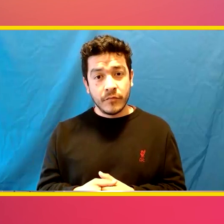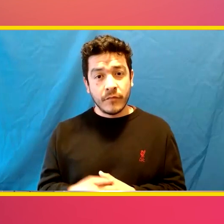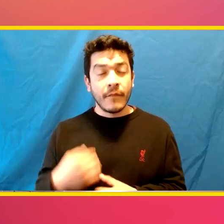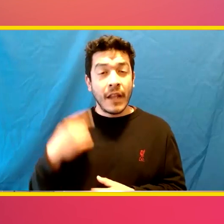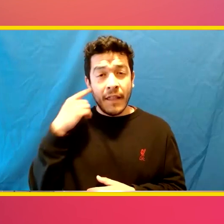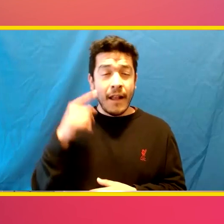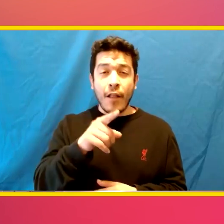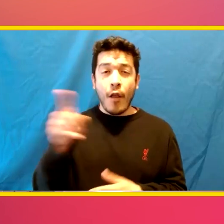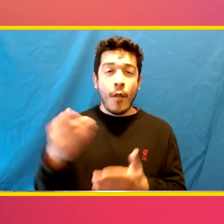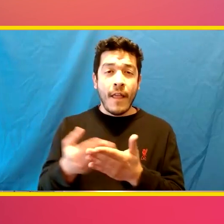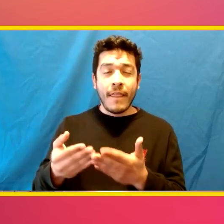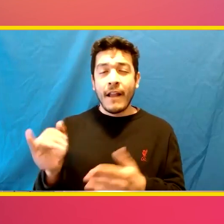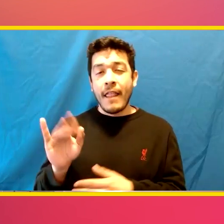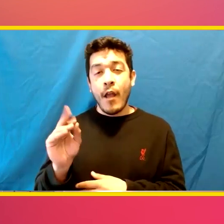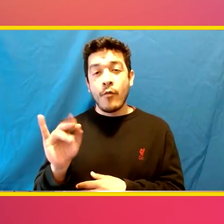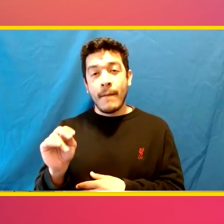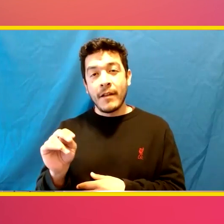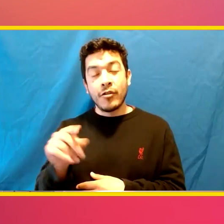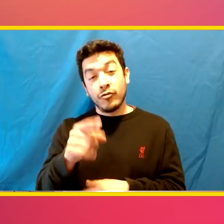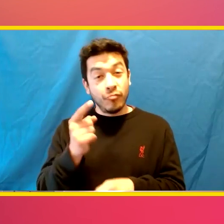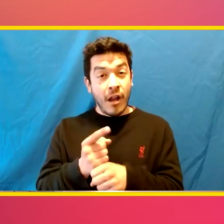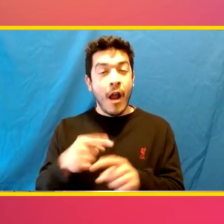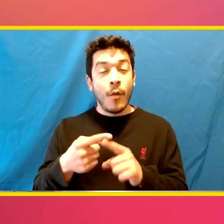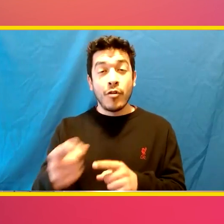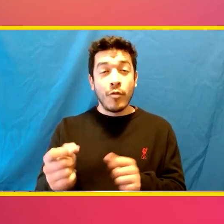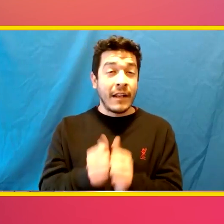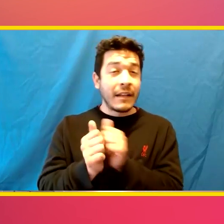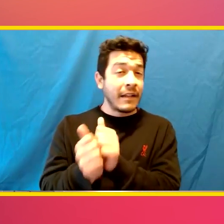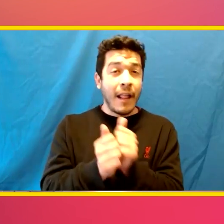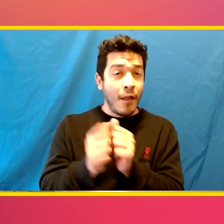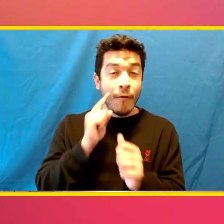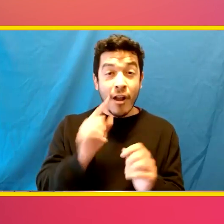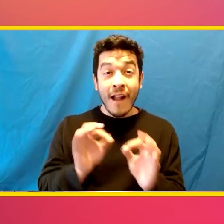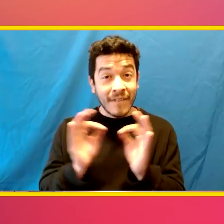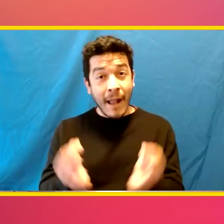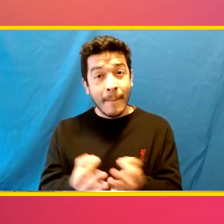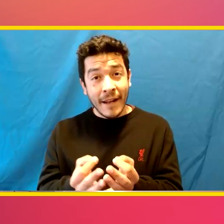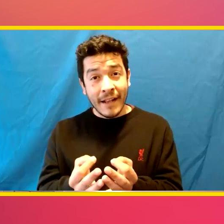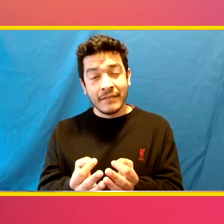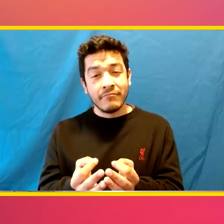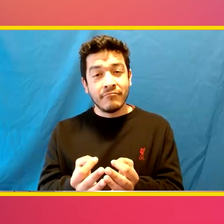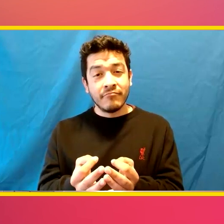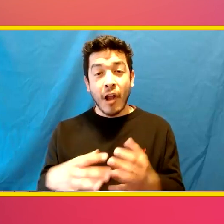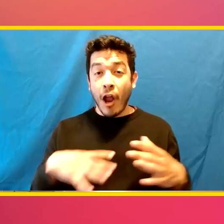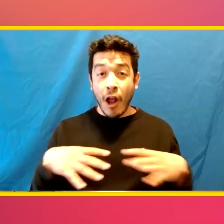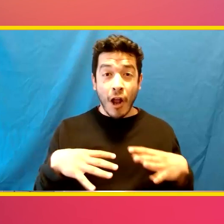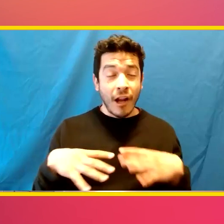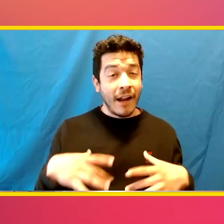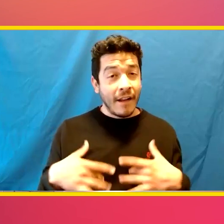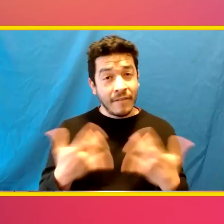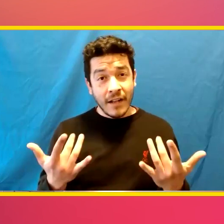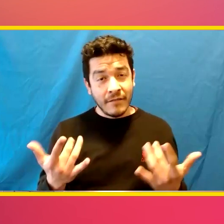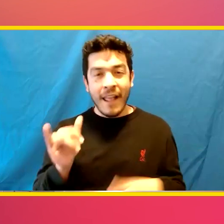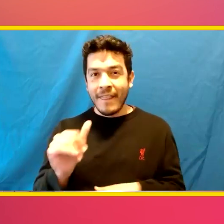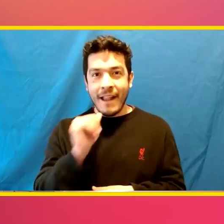those are the things like Robin is like, you're right. When you're getting together for a family holiday event, that